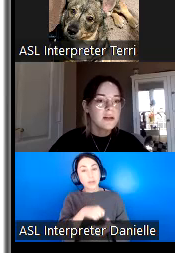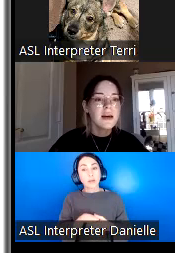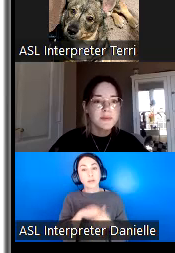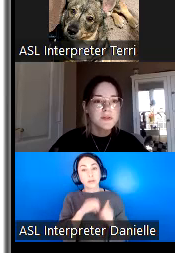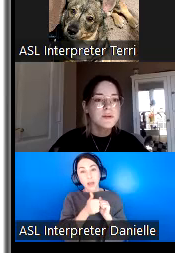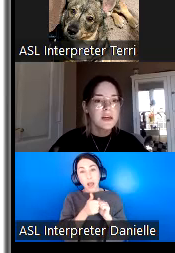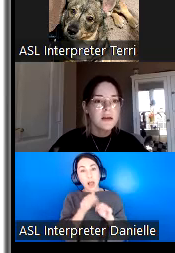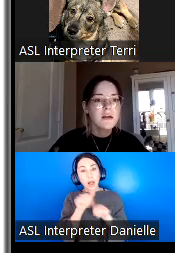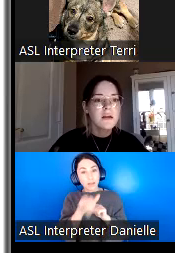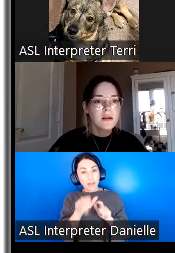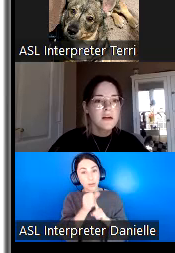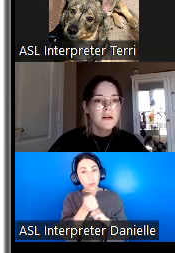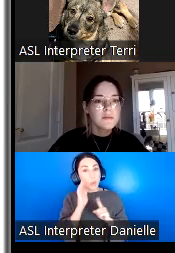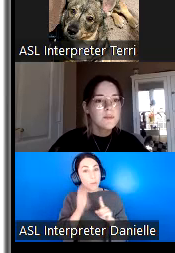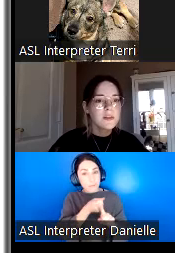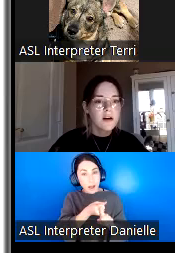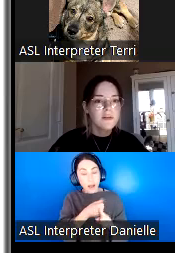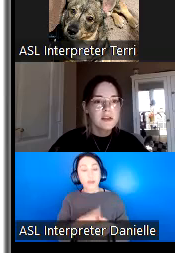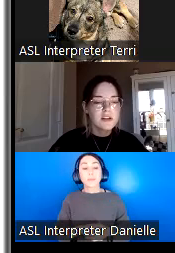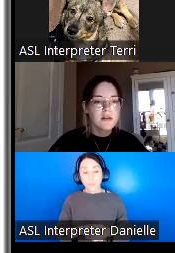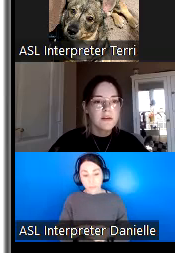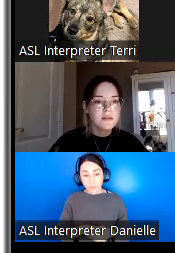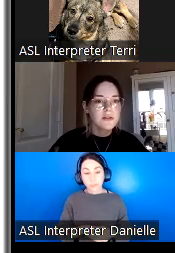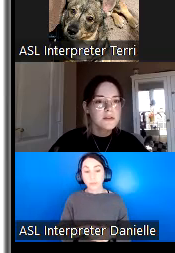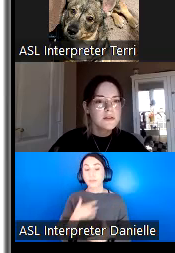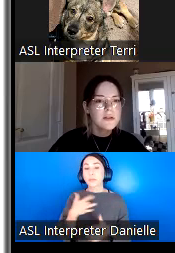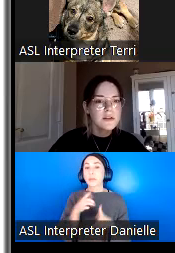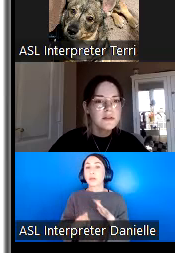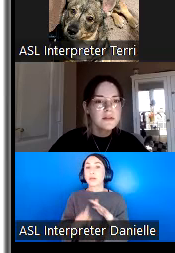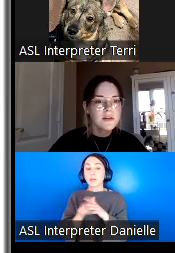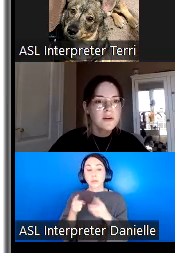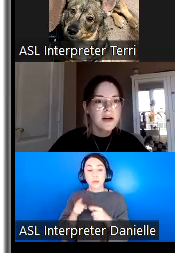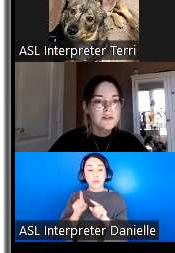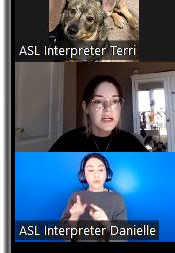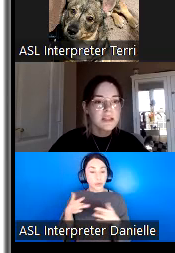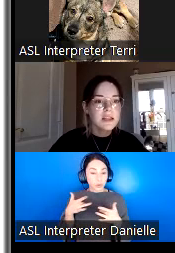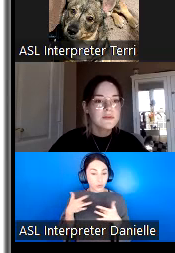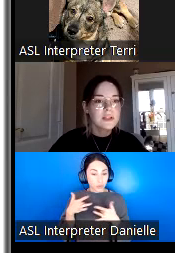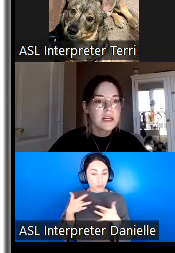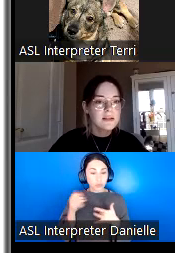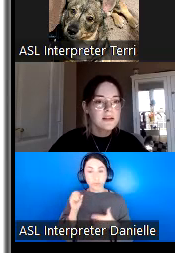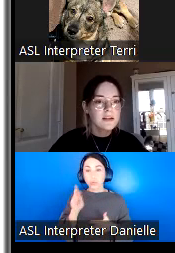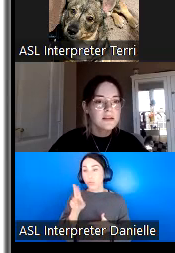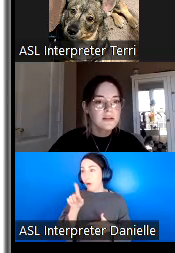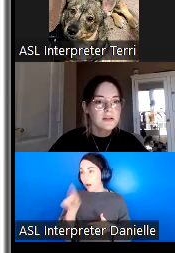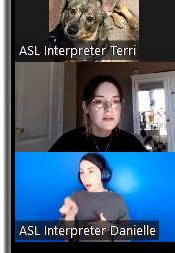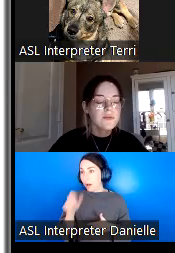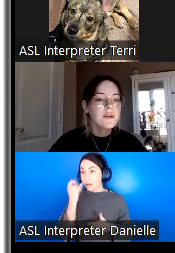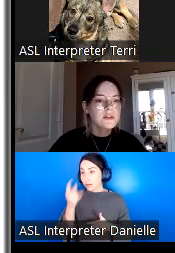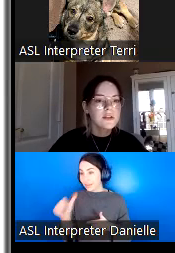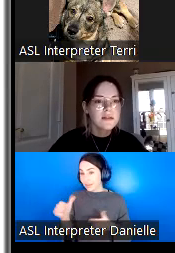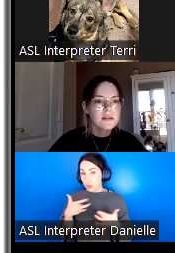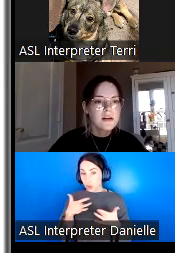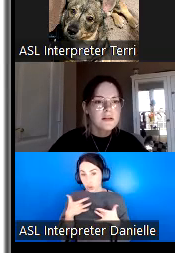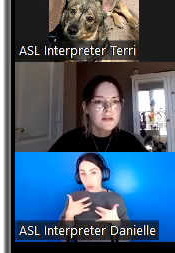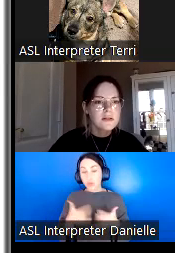that ability? Absolutely. Comes up in the conversation about his or her concerns. We're asked directly if she has any concerns, if